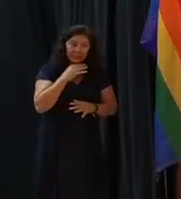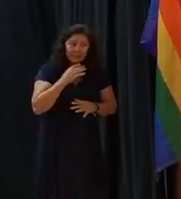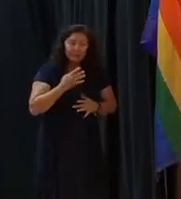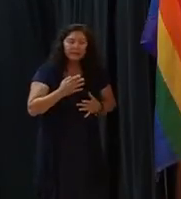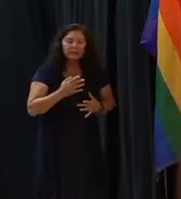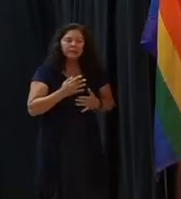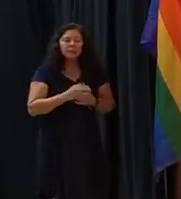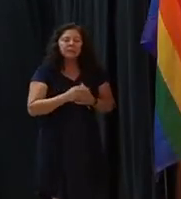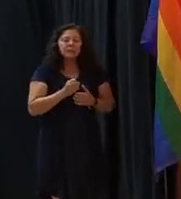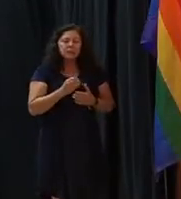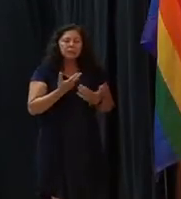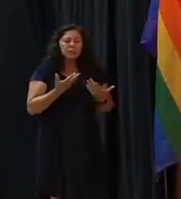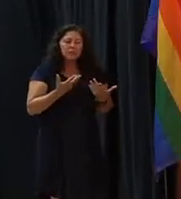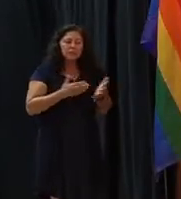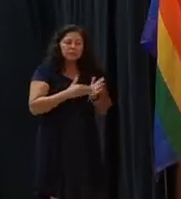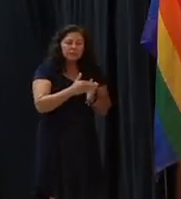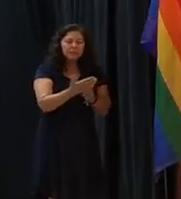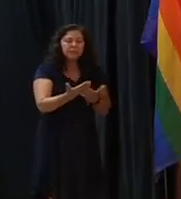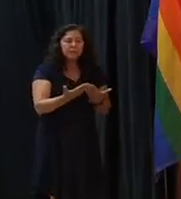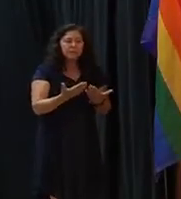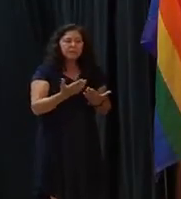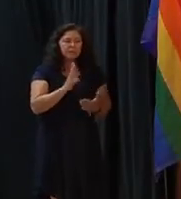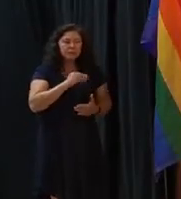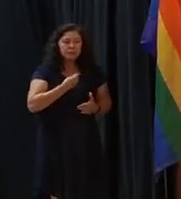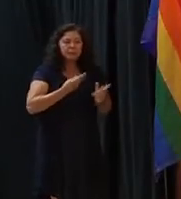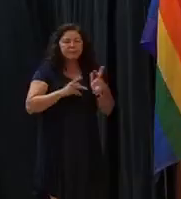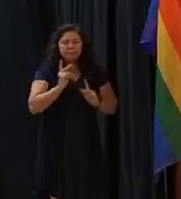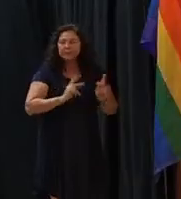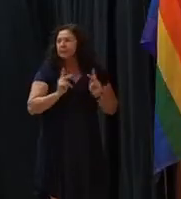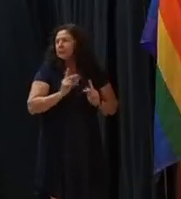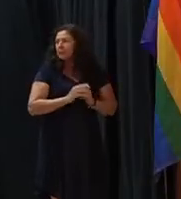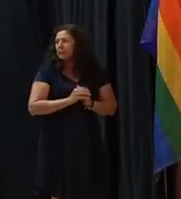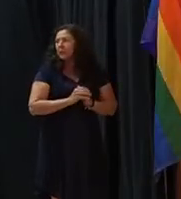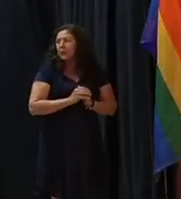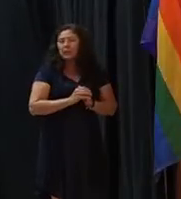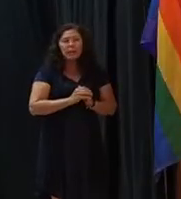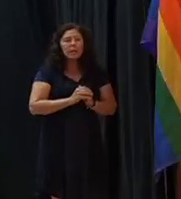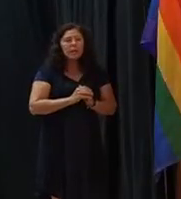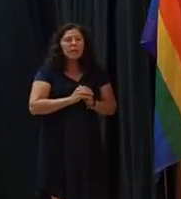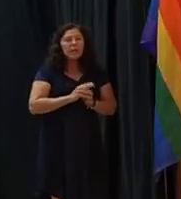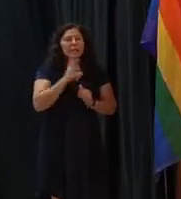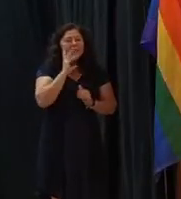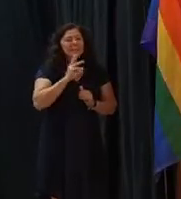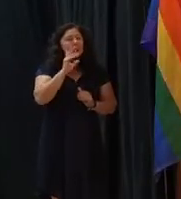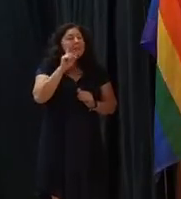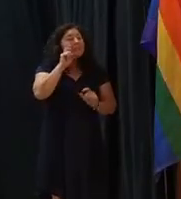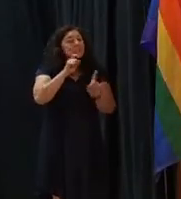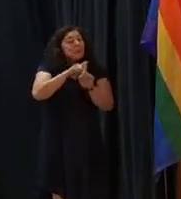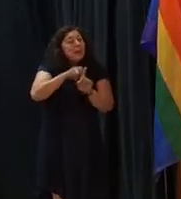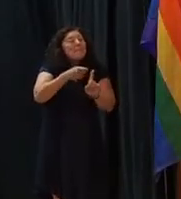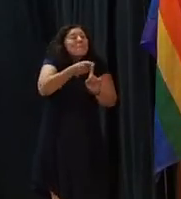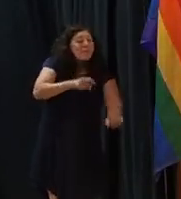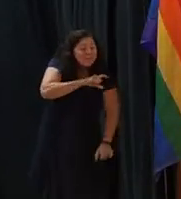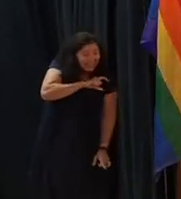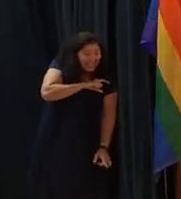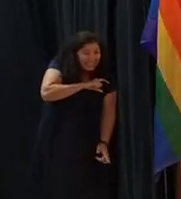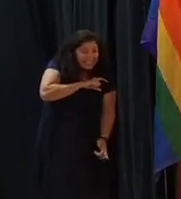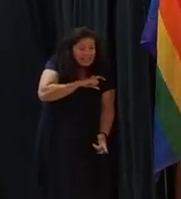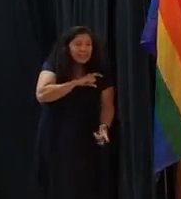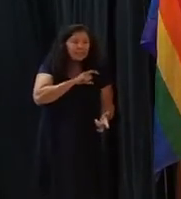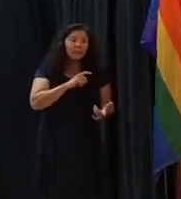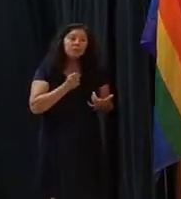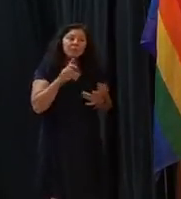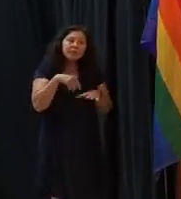So usually the trans also get sexual harassment from authority, from the police. So with this